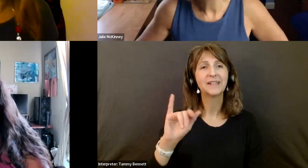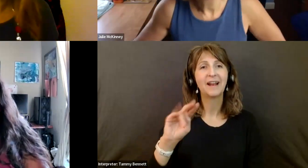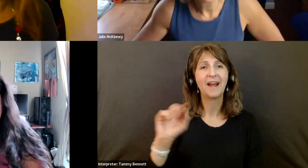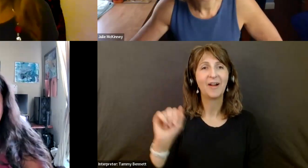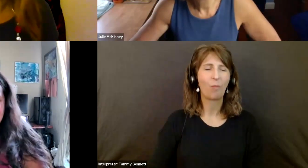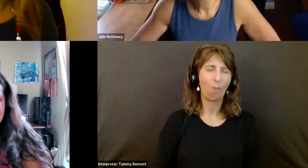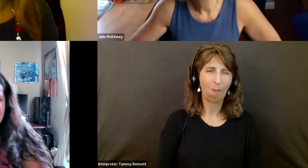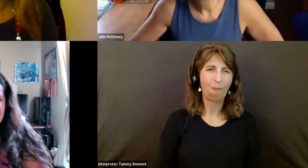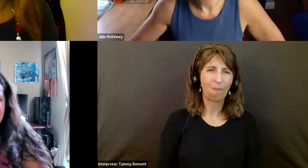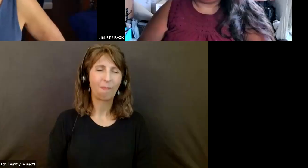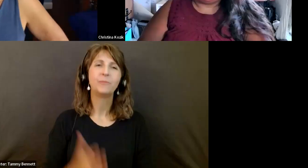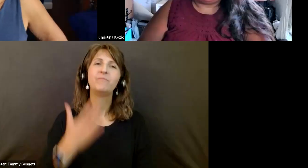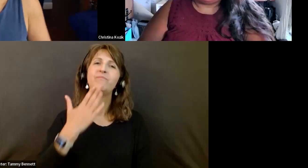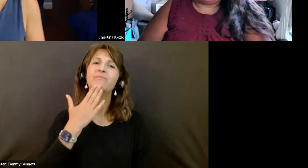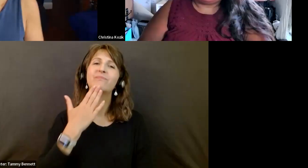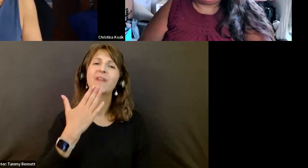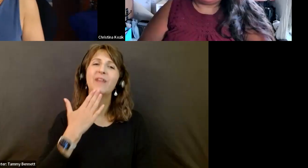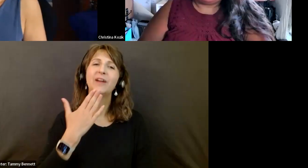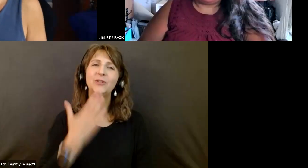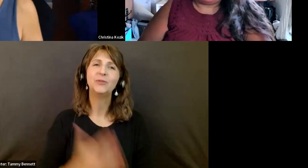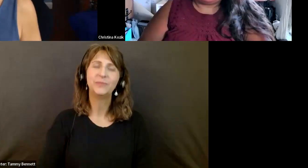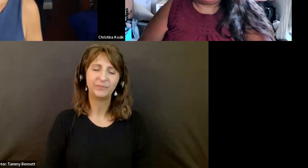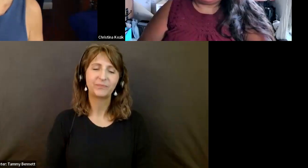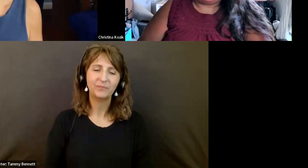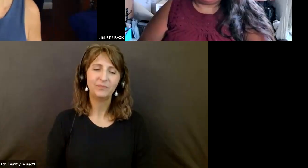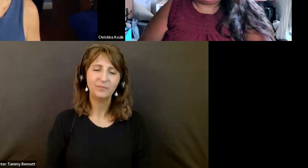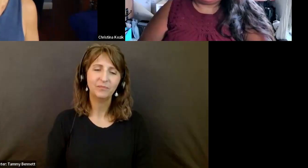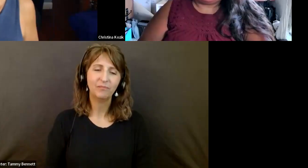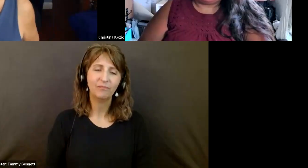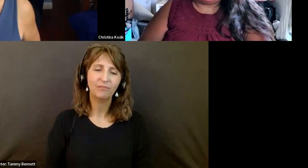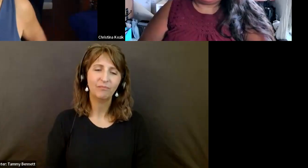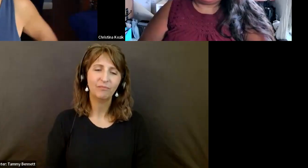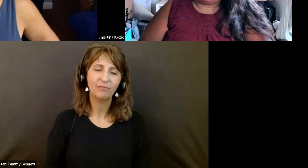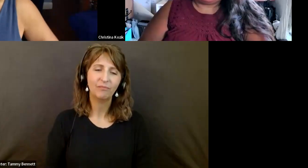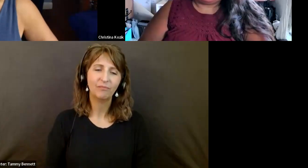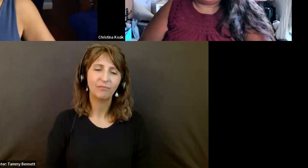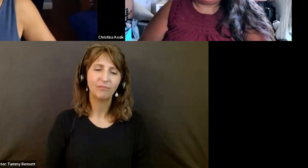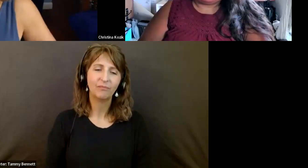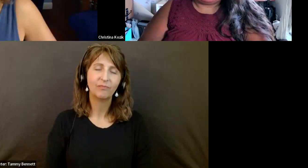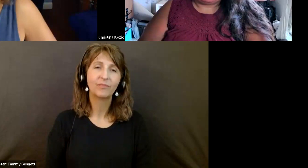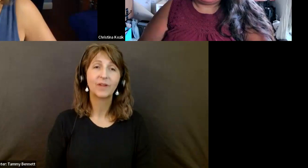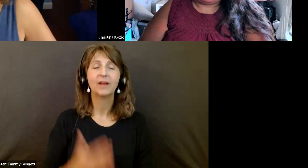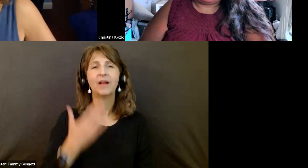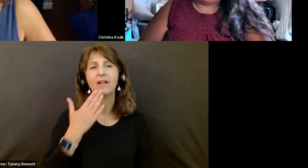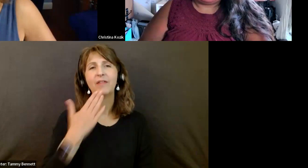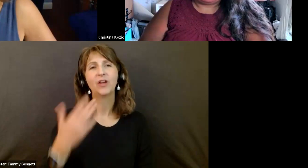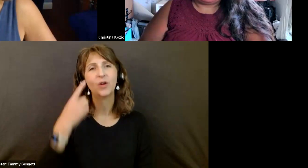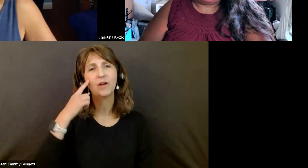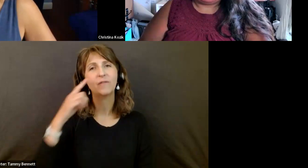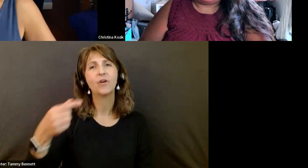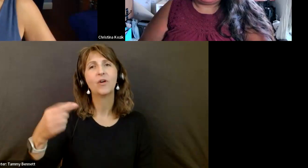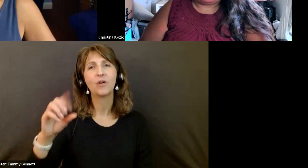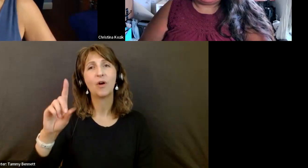Thank you so much, Alicia. So thank you so much to the Governor's Office on Disability Affairs. This is a